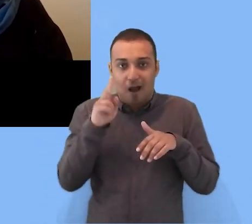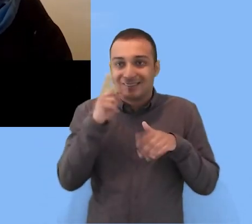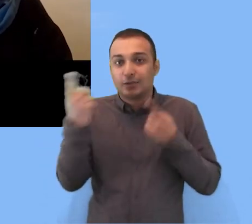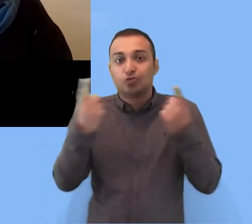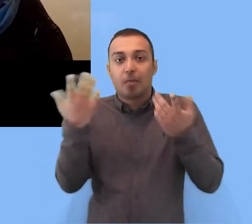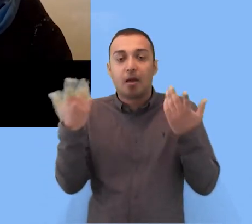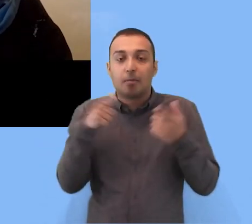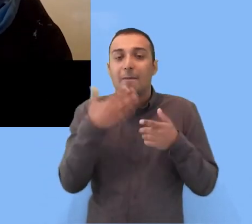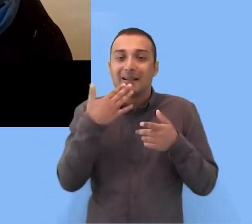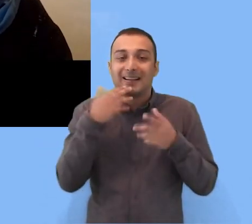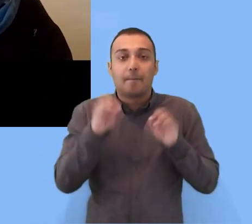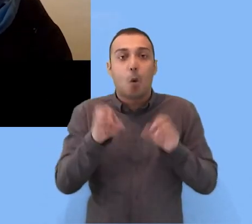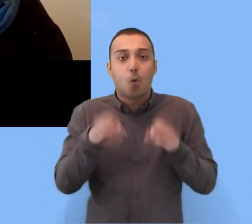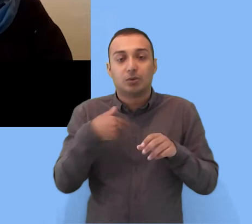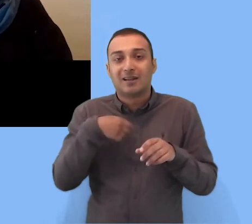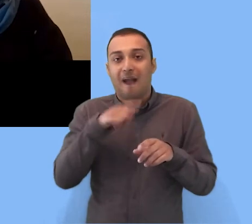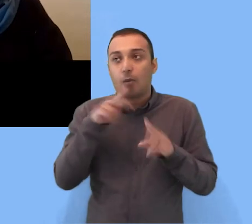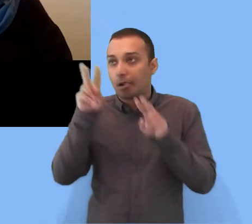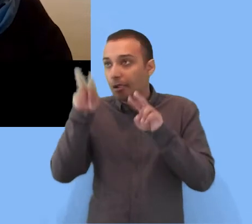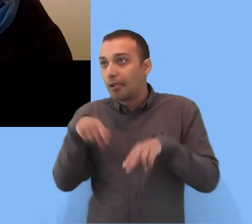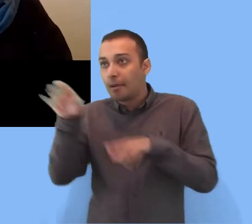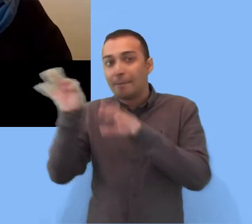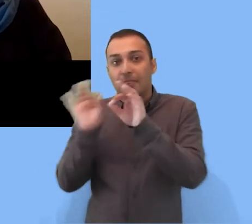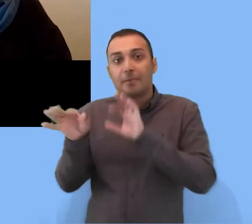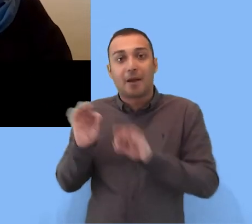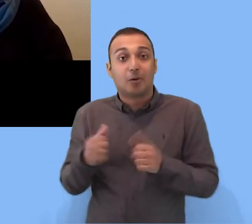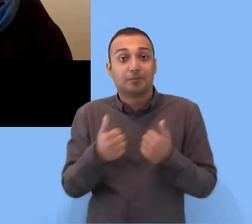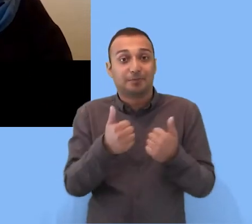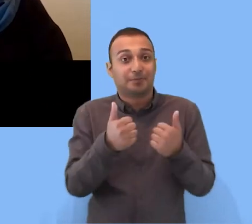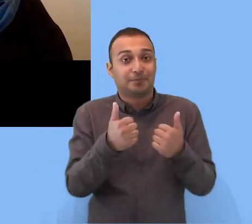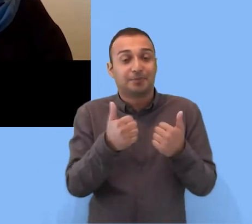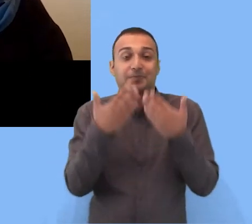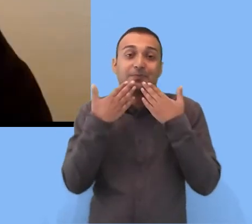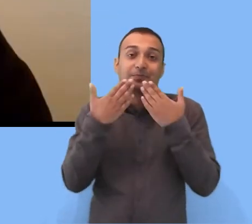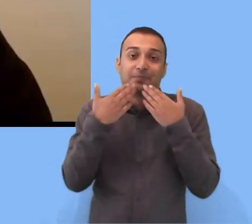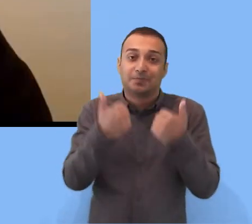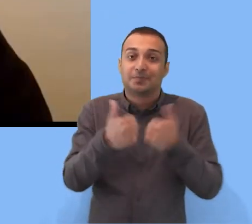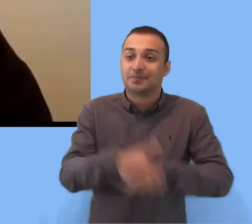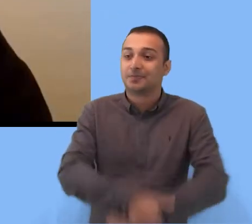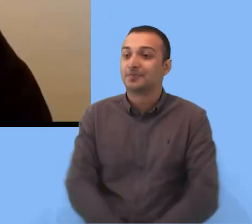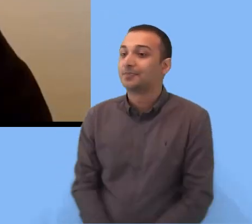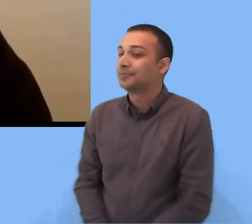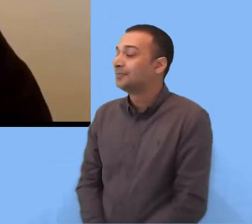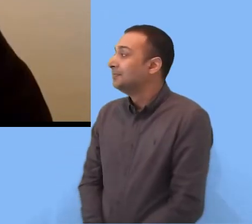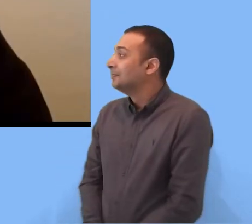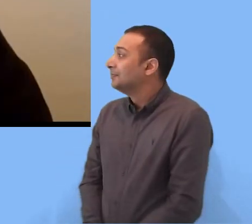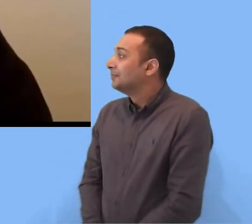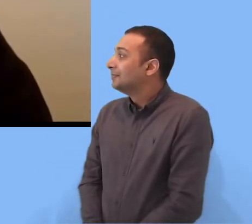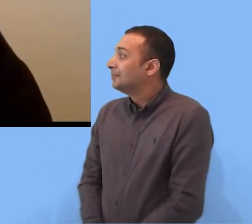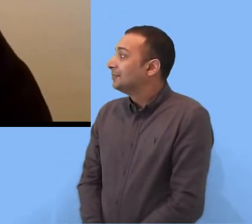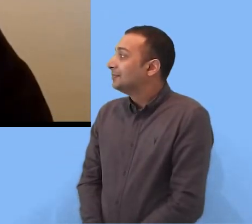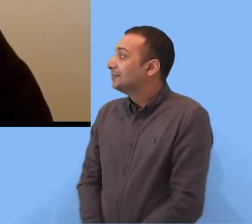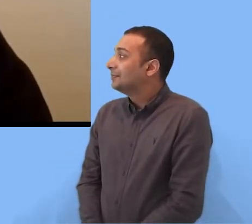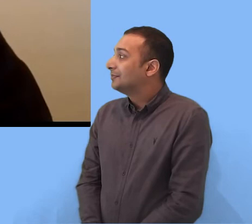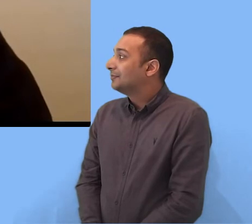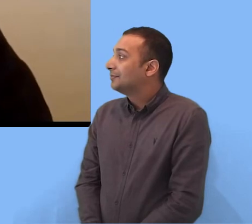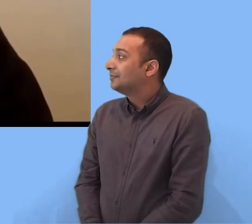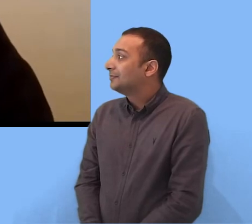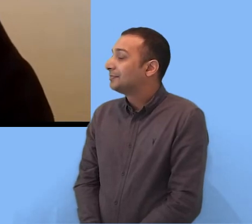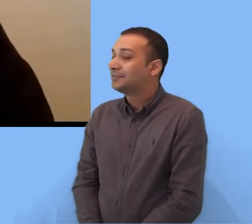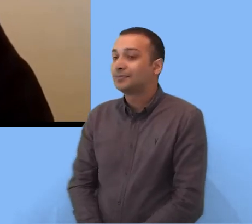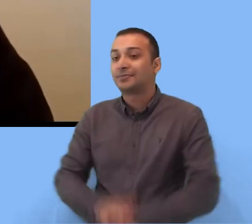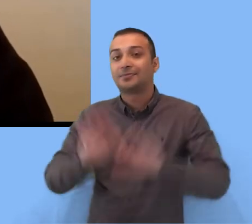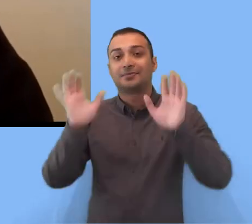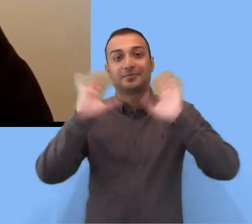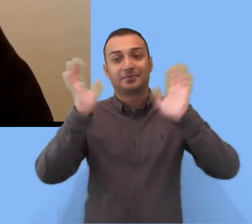keep posting them and I'll collate them and add them. And we'll chat soon again. Thanks, Suma. Hi, Tom, and hello to everybody there.